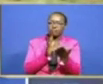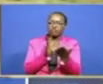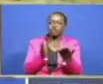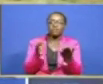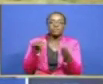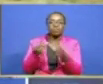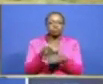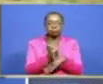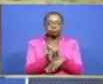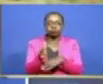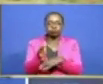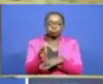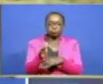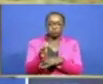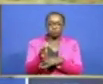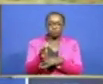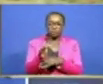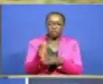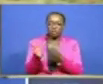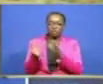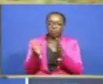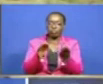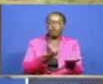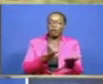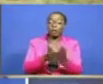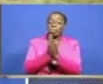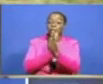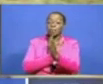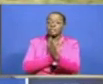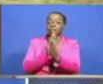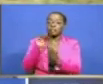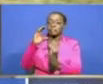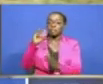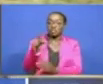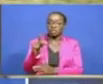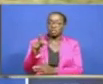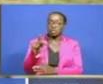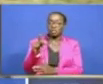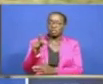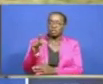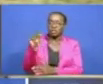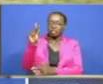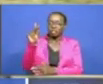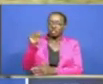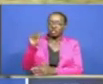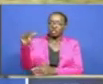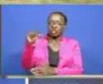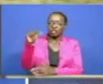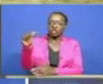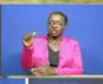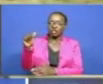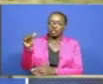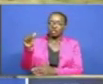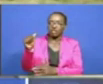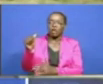ya Muirene na Kaaga. Na kweli nikakuta ni basi ya MCK Kaaga Academy. Na nikakuta watoto